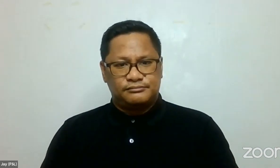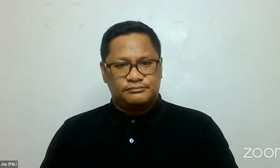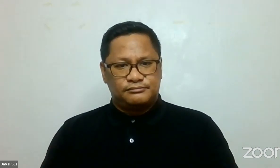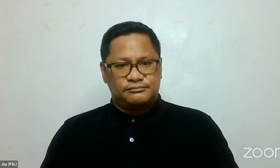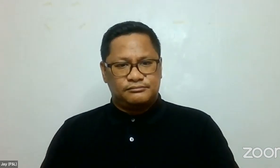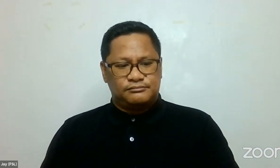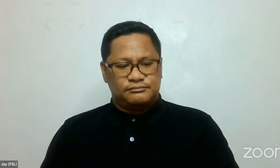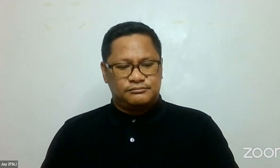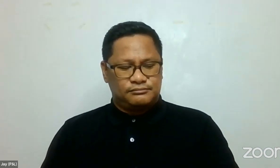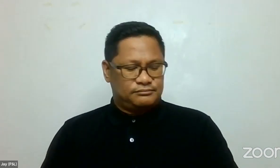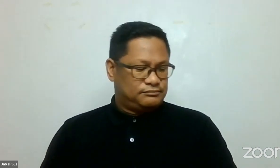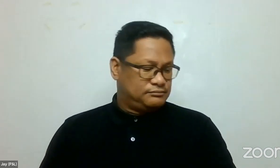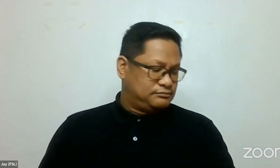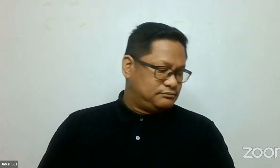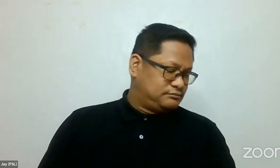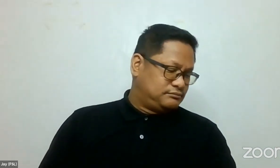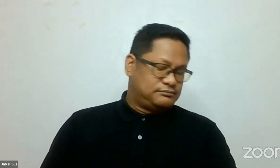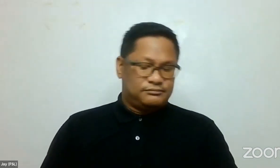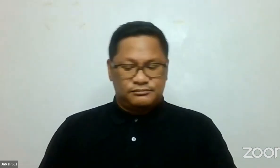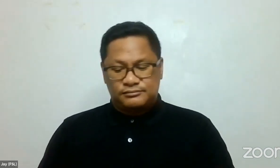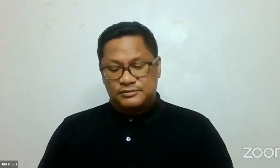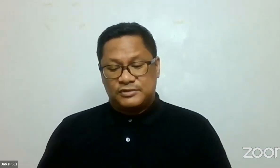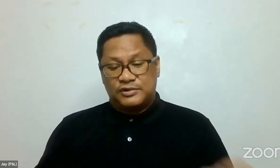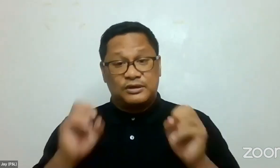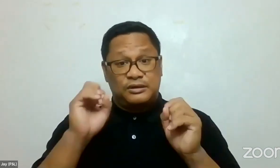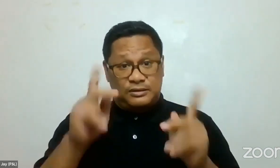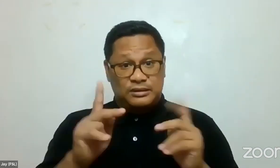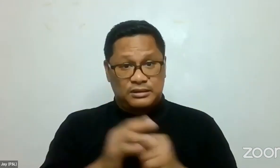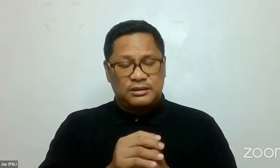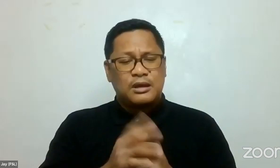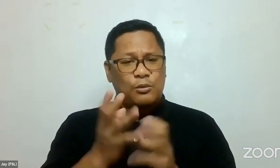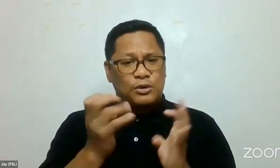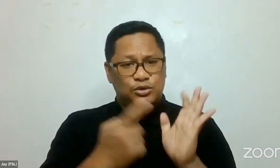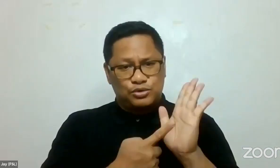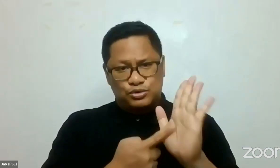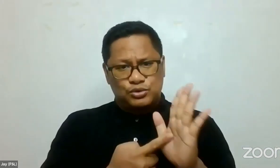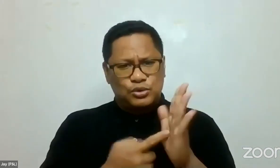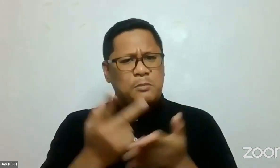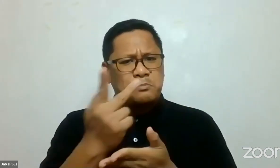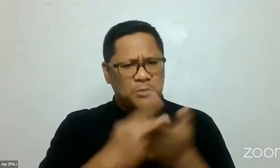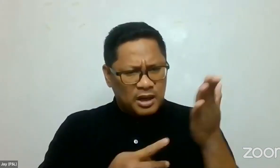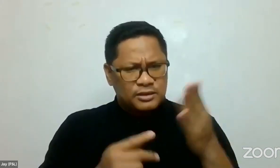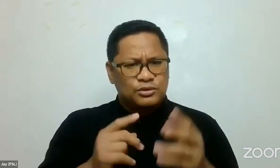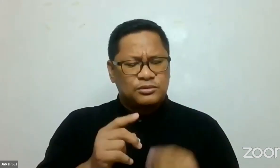Yeah. Okay. So I just wanted you to show a portion